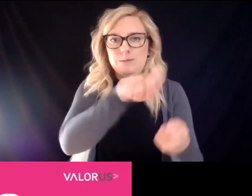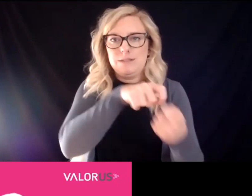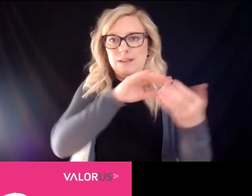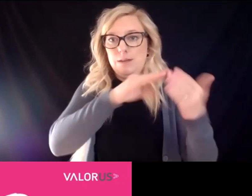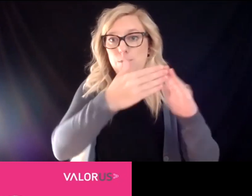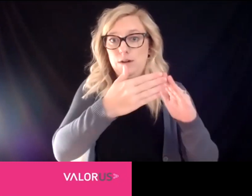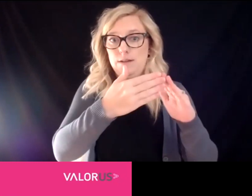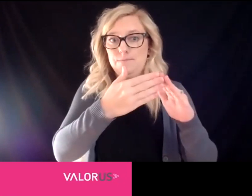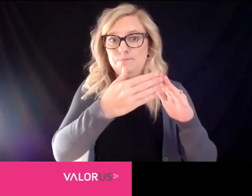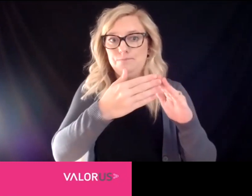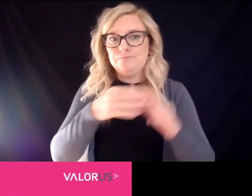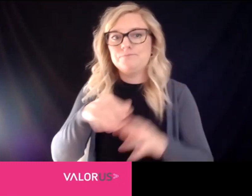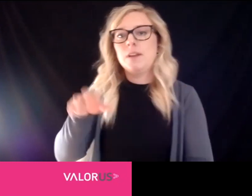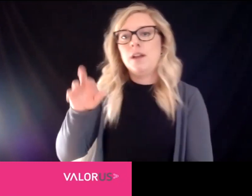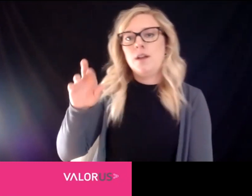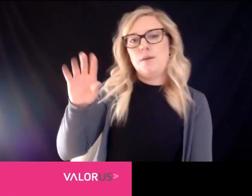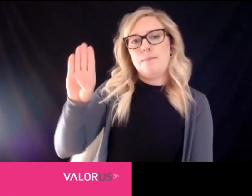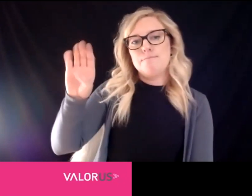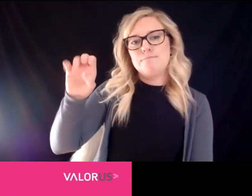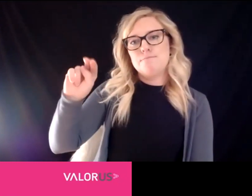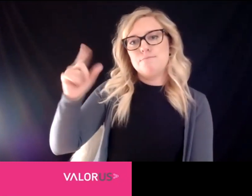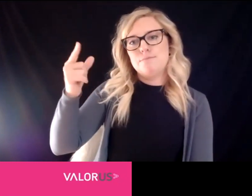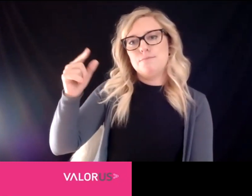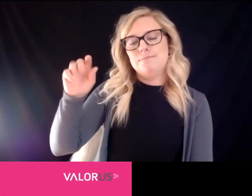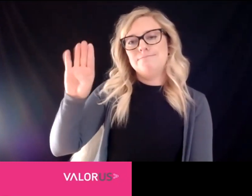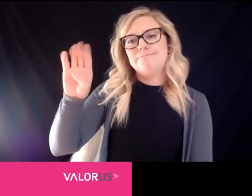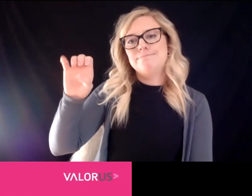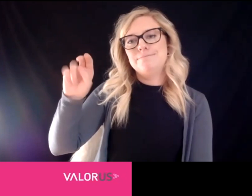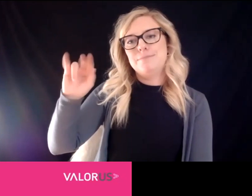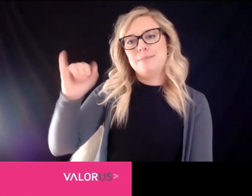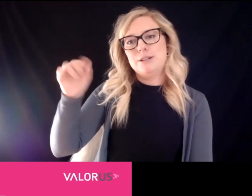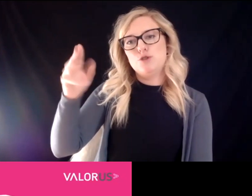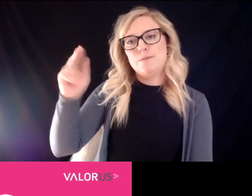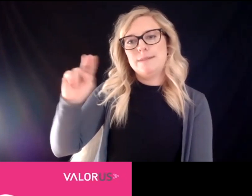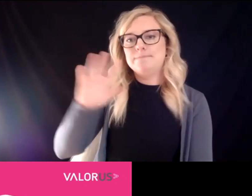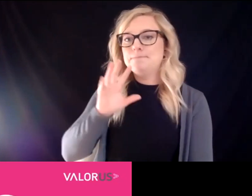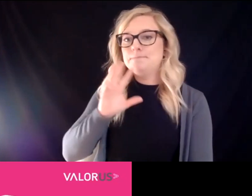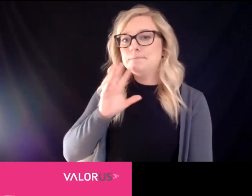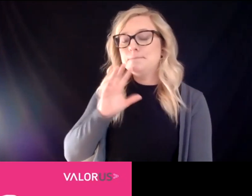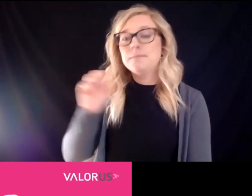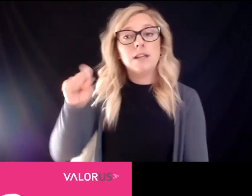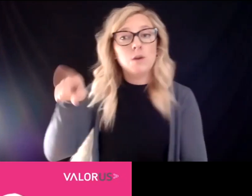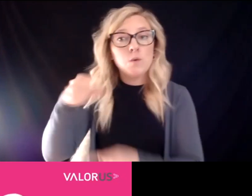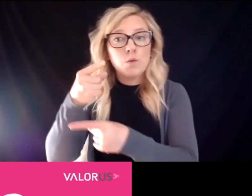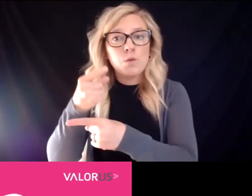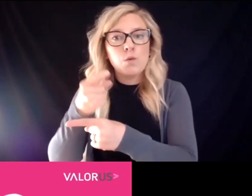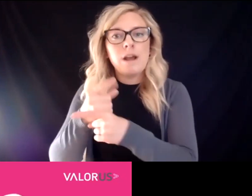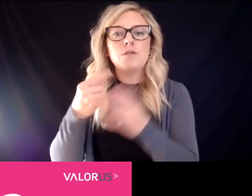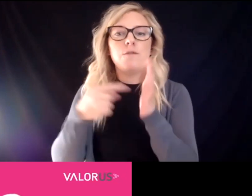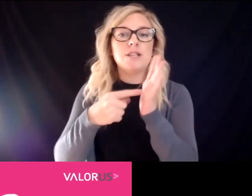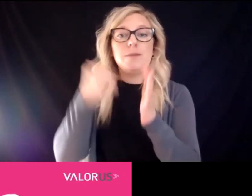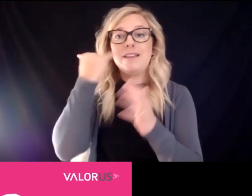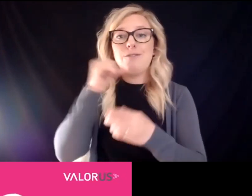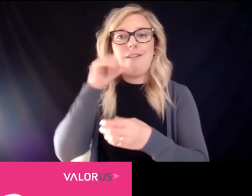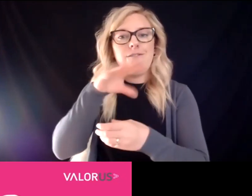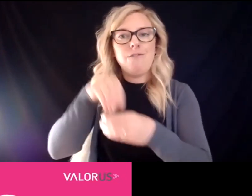Yes, great. Well, I think there are several ways that you could do that. For example, let's say you're not part of that specific faith community,